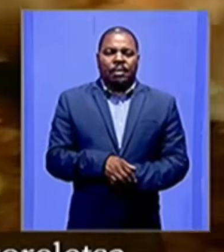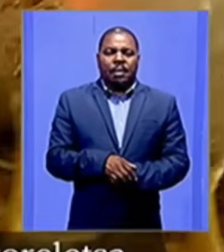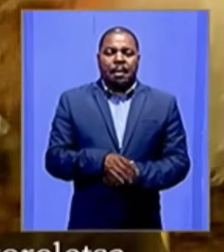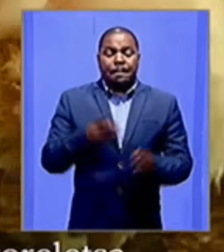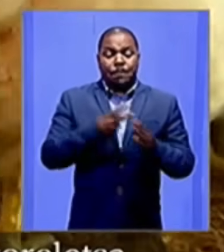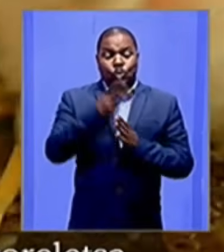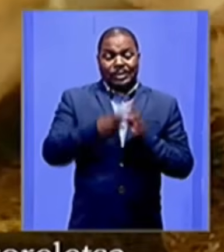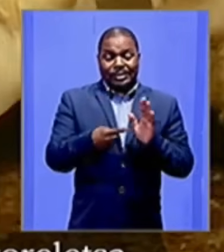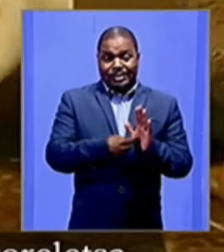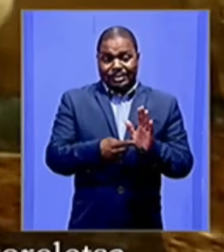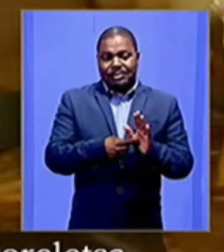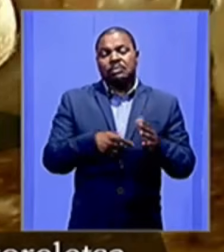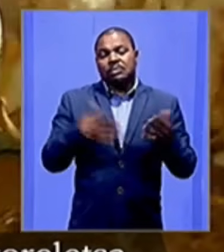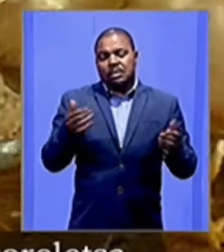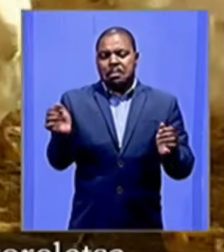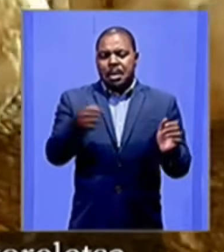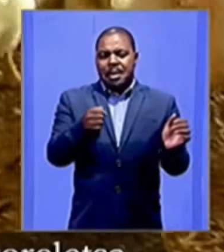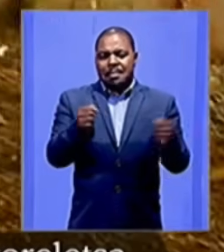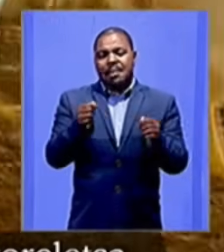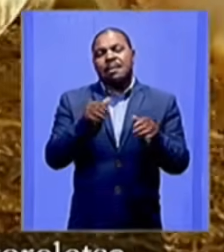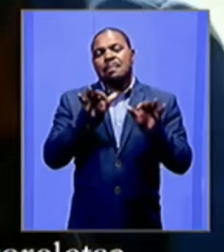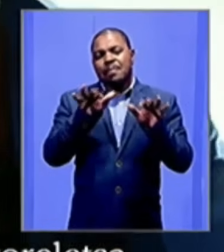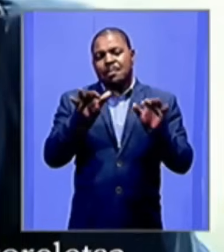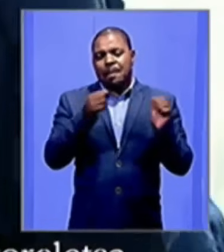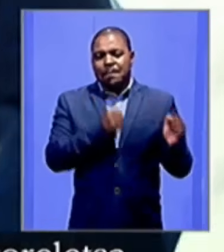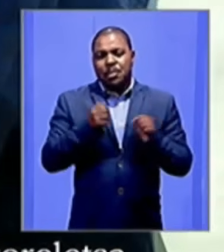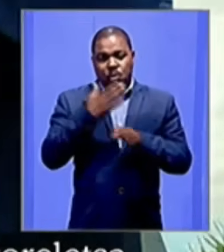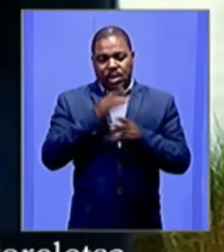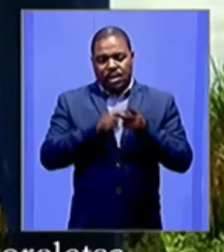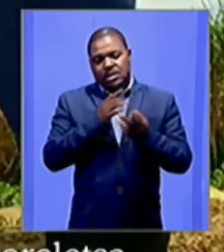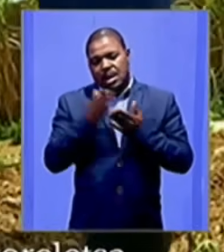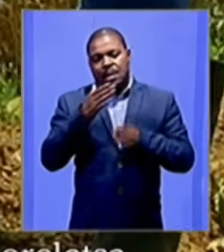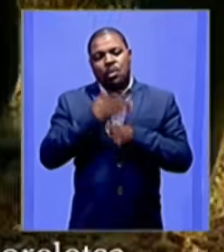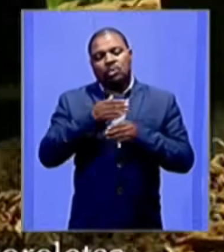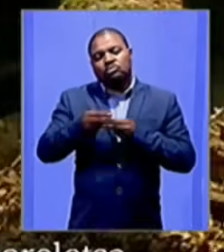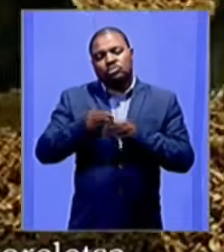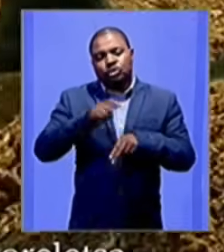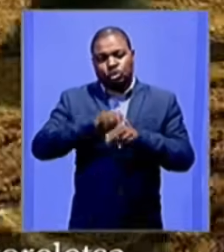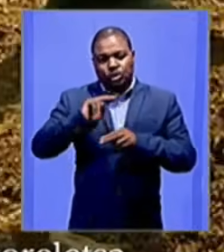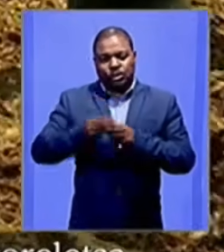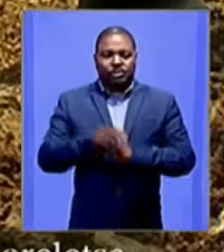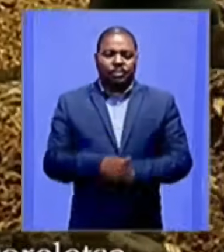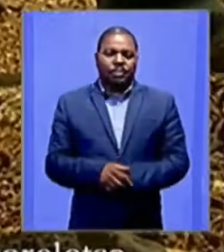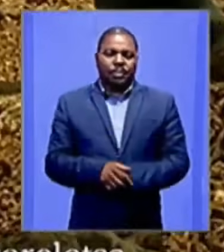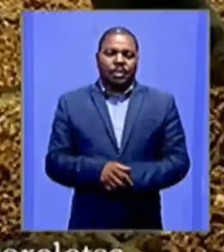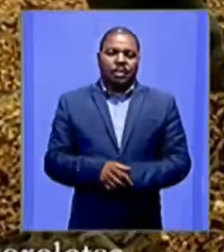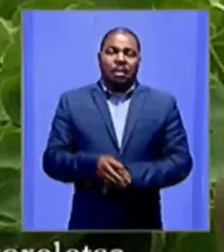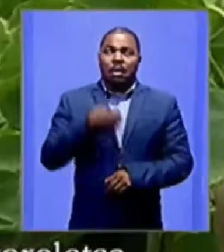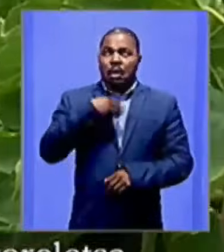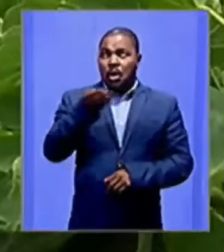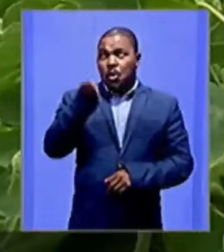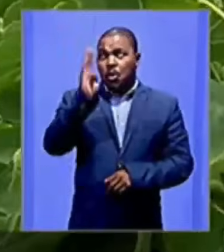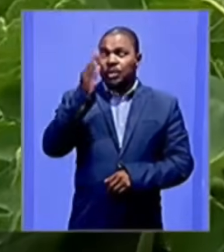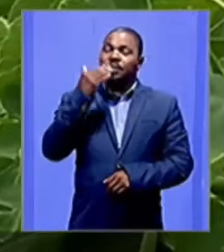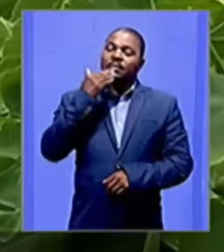Projeke ya ga Mutakusi e thapile batho ba le mmalwa ba leruri le banakwana. I need to thank God for